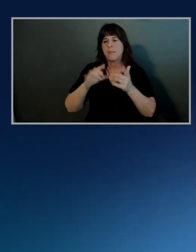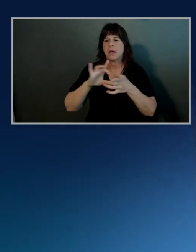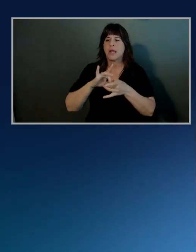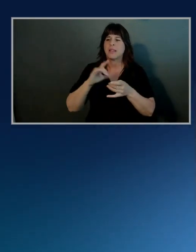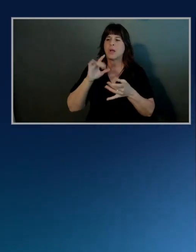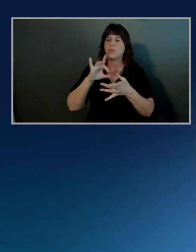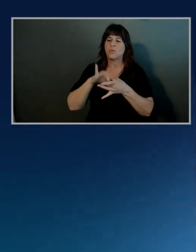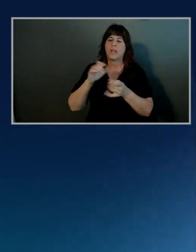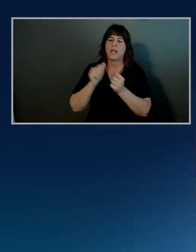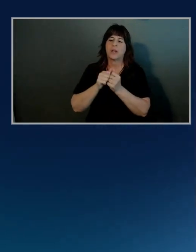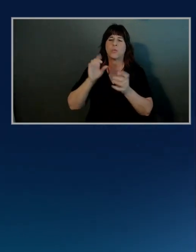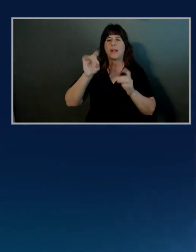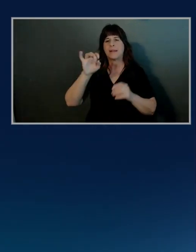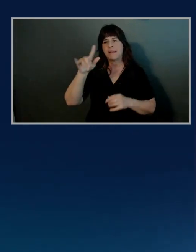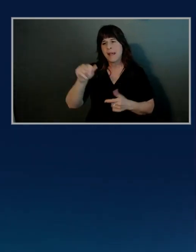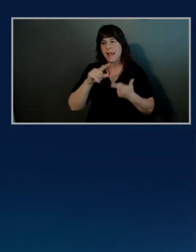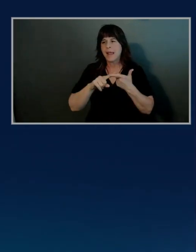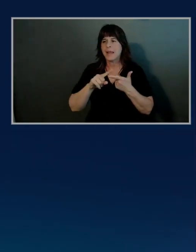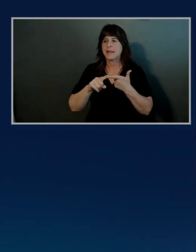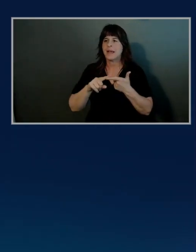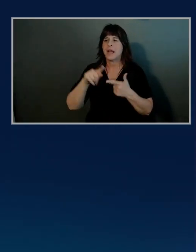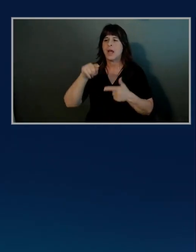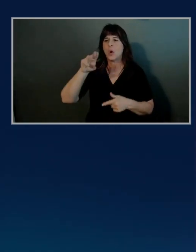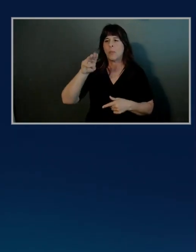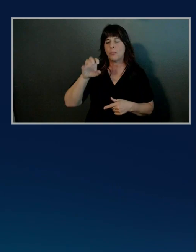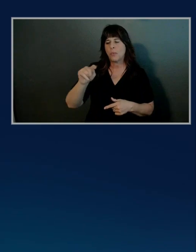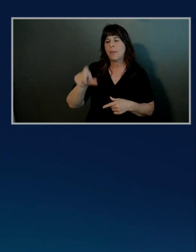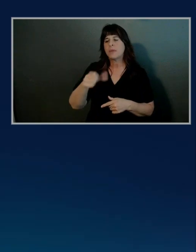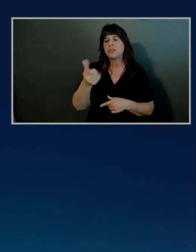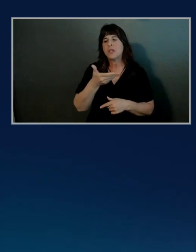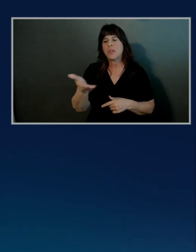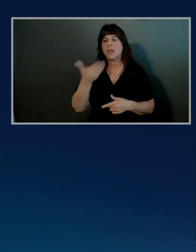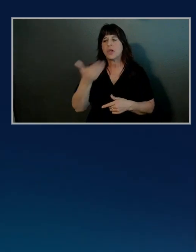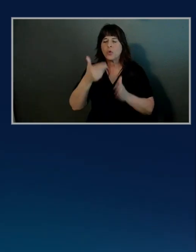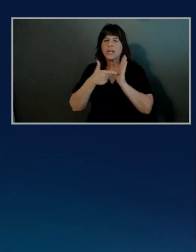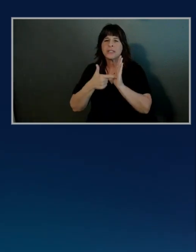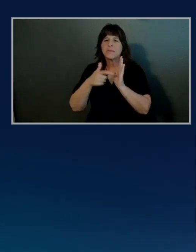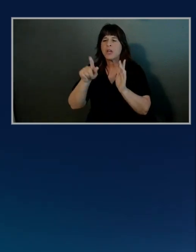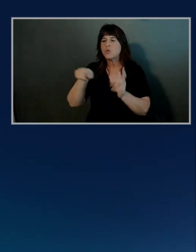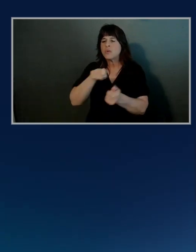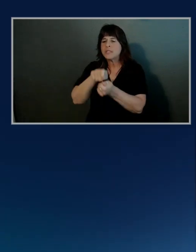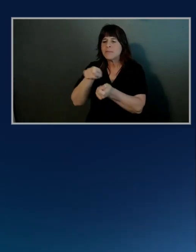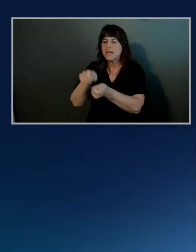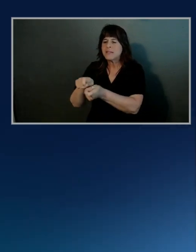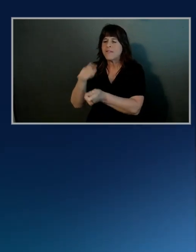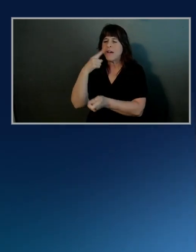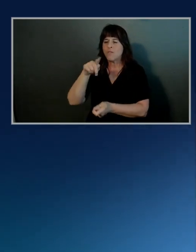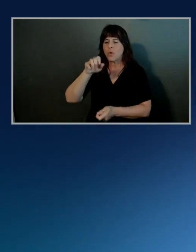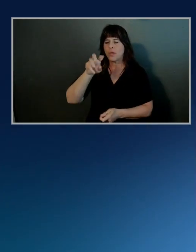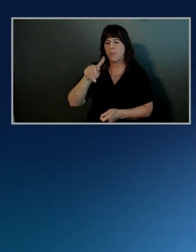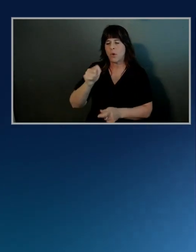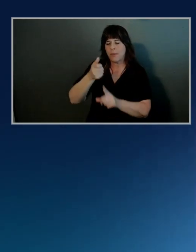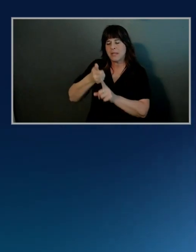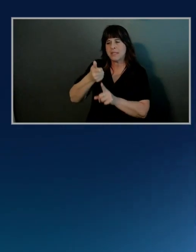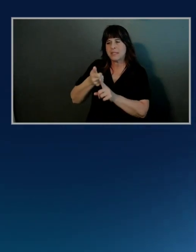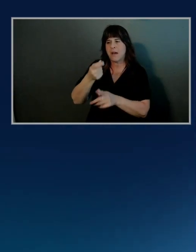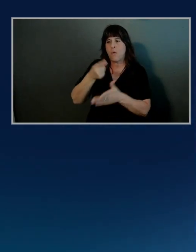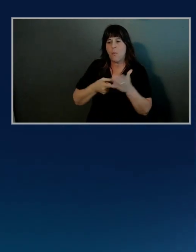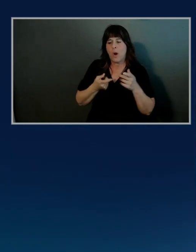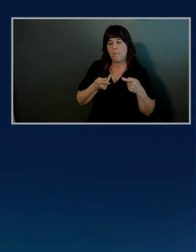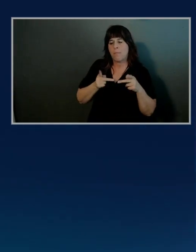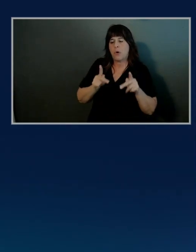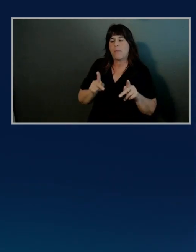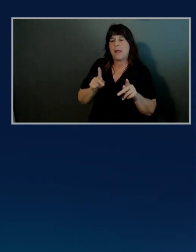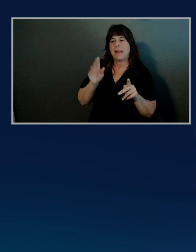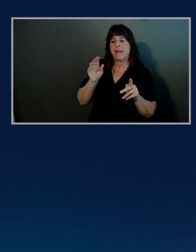data and also prompt templates is another great example where you basically specify inside the prompt what the allowed inputs are